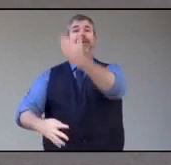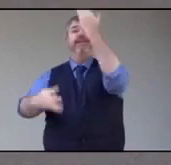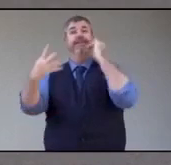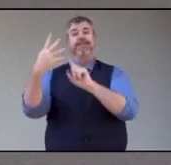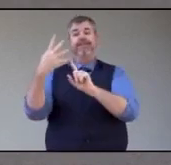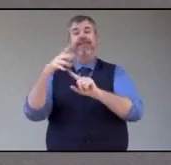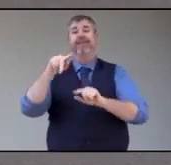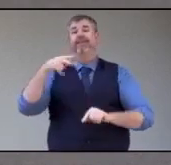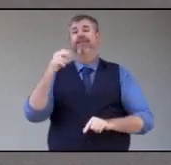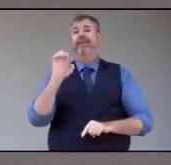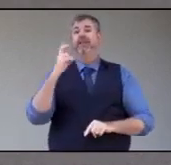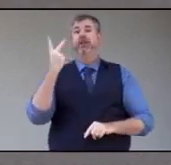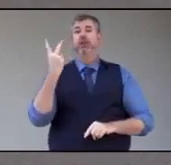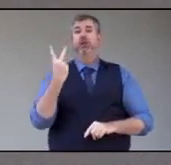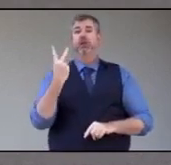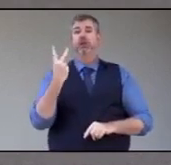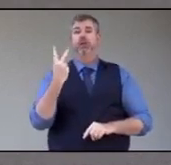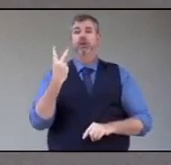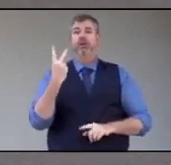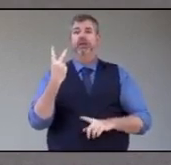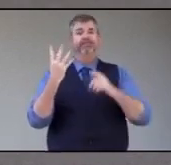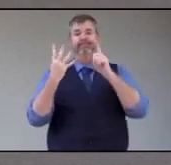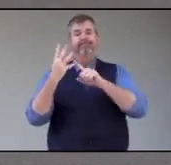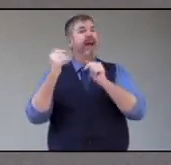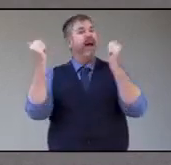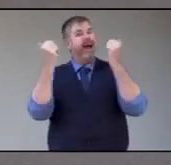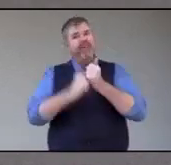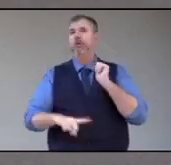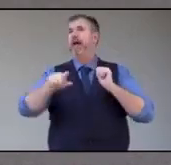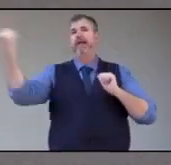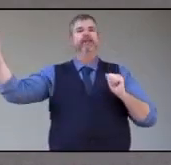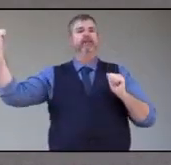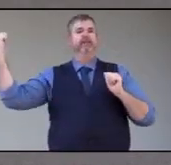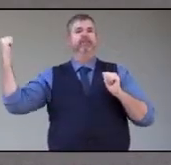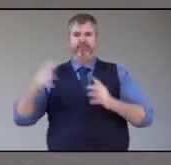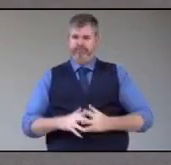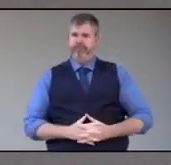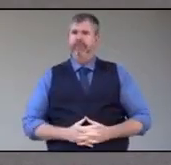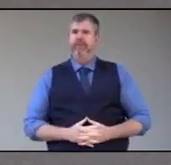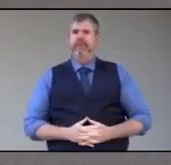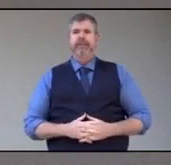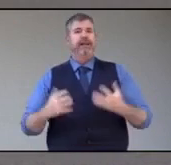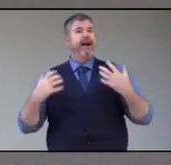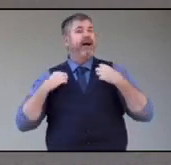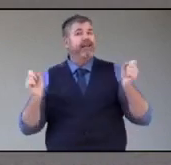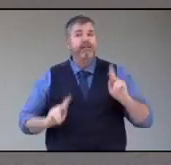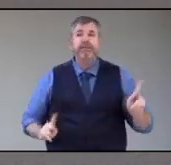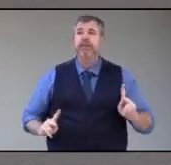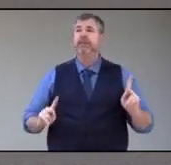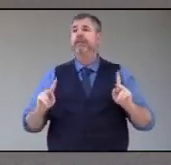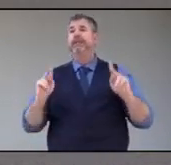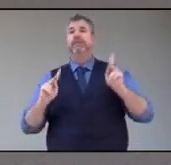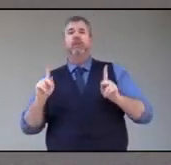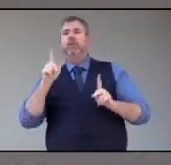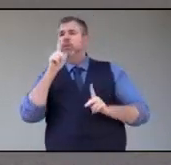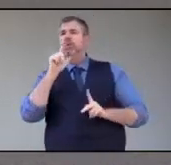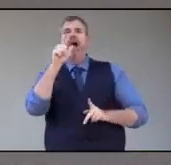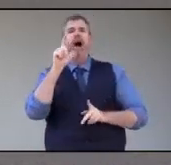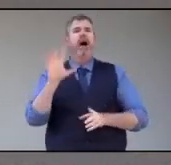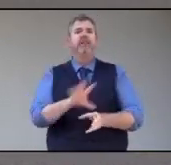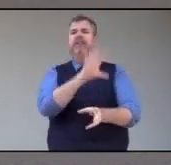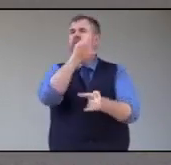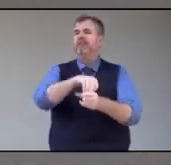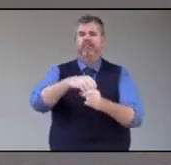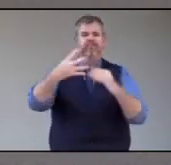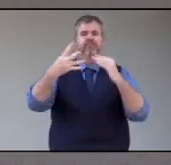64 that are otherwise very healthy and don't fit into any of the other categories. So it will take us, the question is,